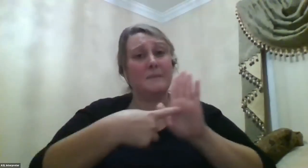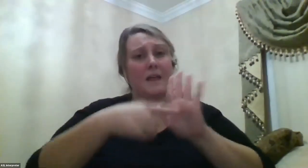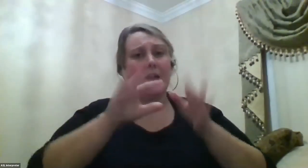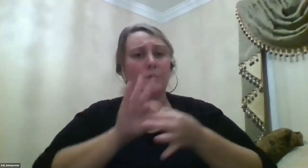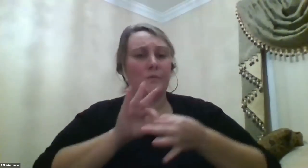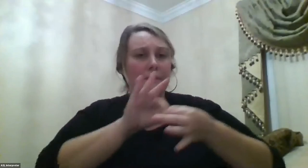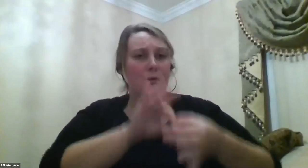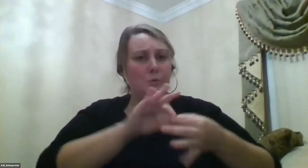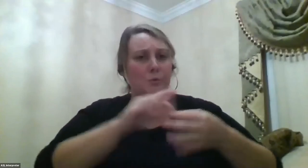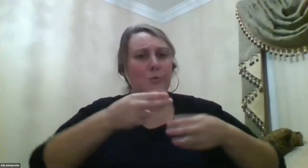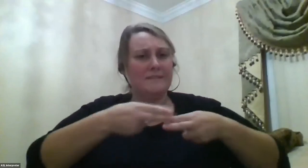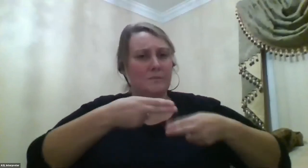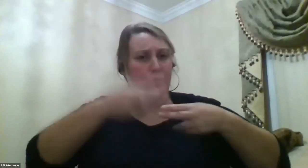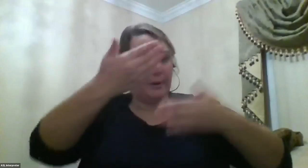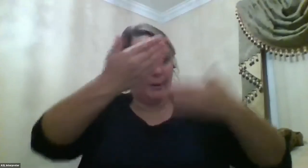display?